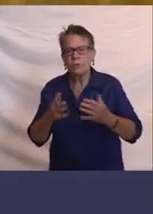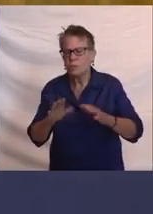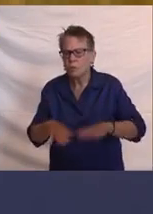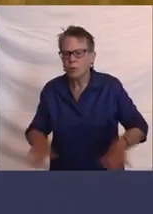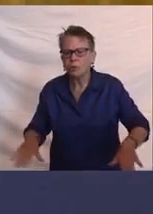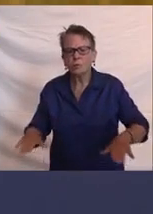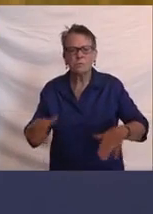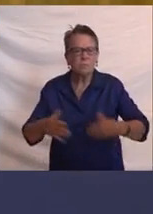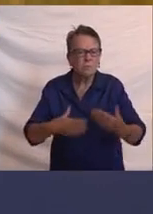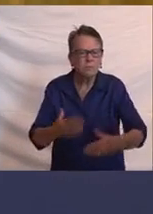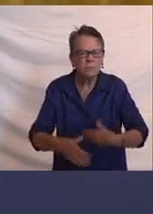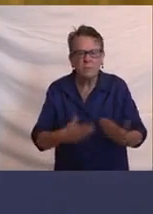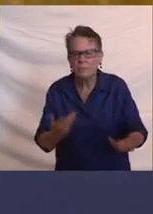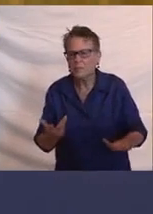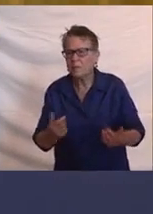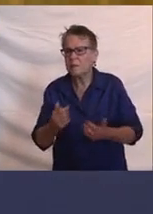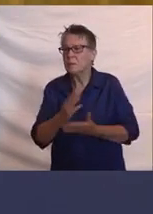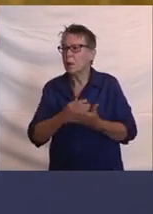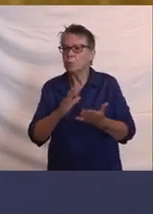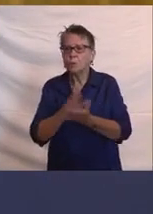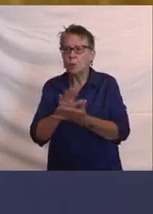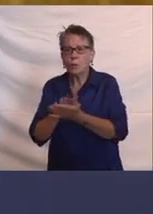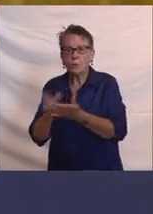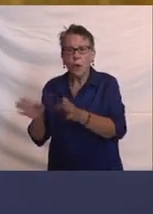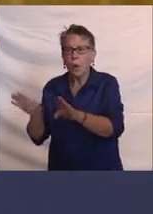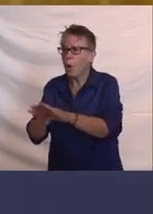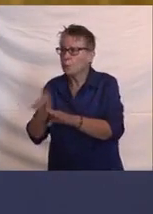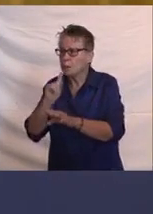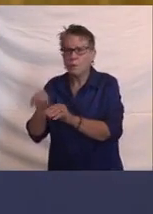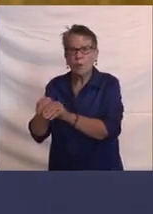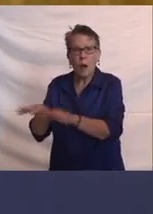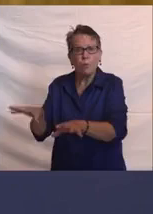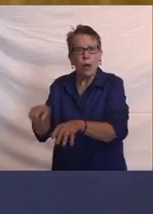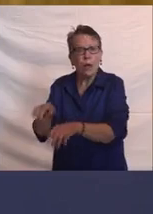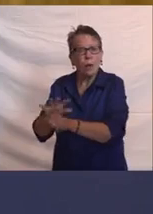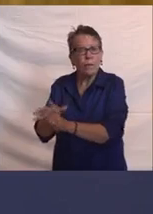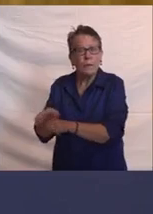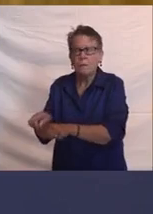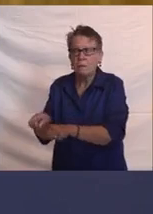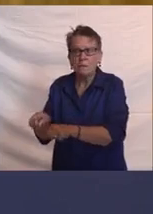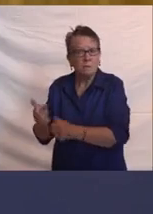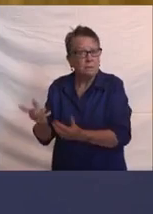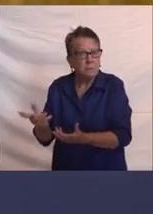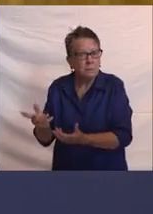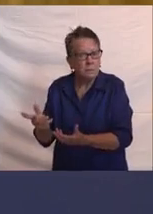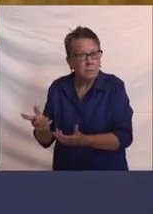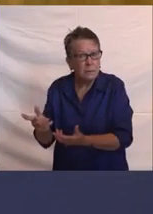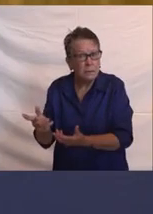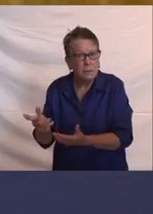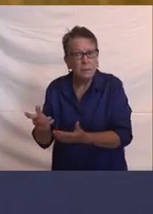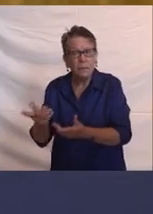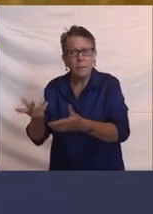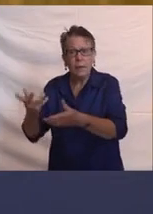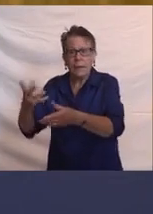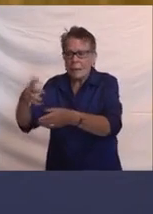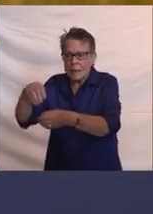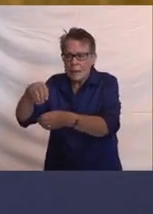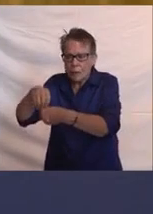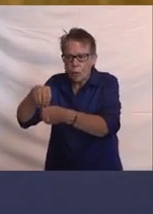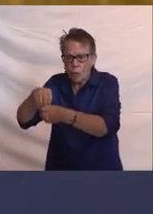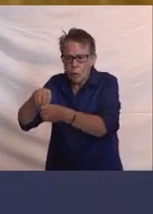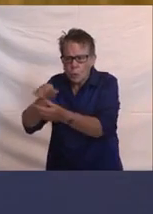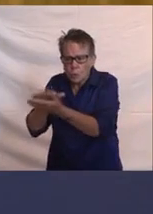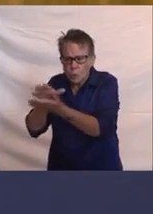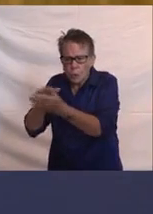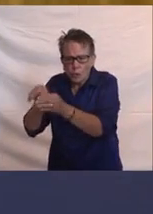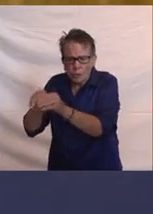outbreaks, but some say guidance isn't clear on what constitutes in-school transmission and what it might be, and that it might be more prevalent than